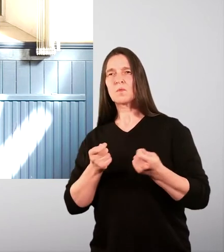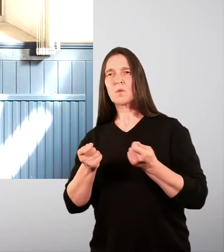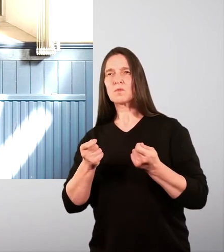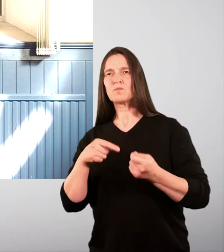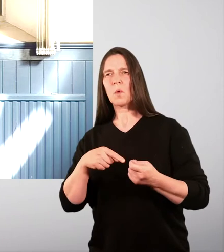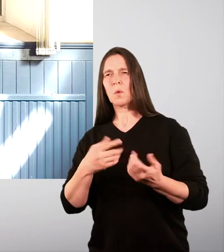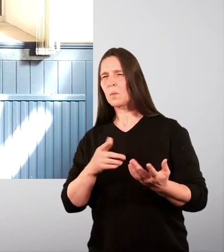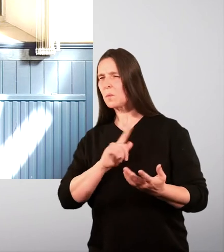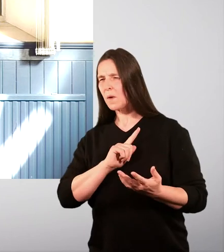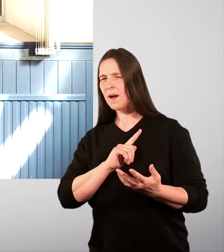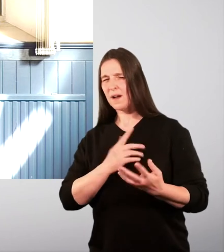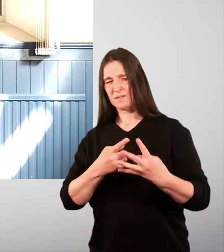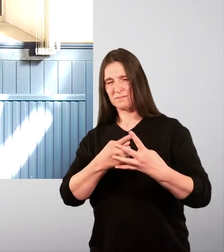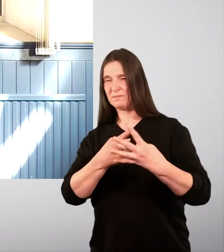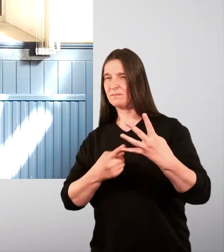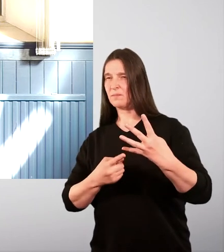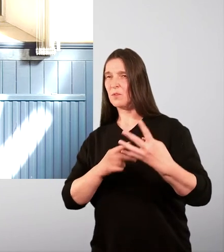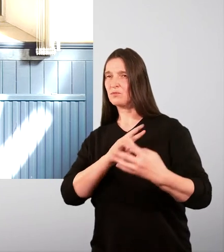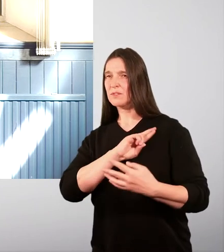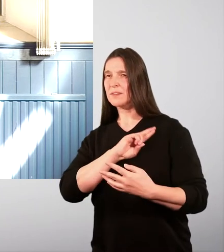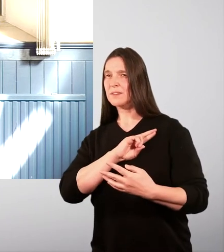out, it relieves some of that pressure